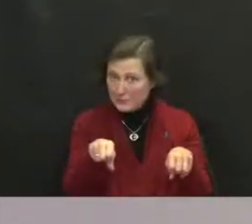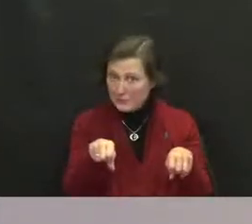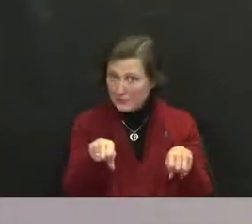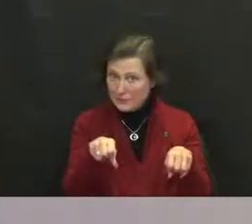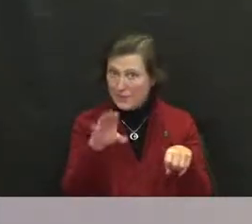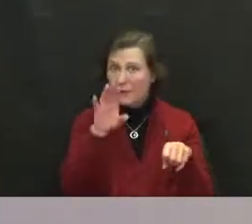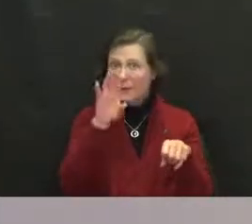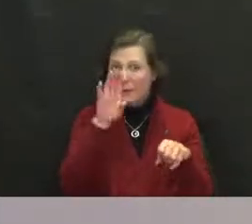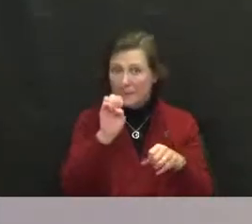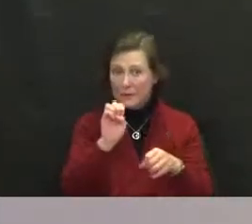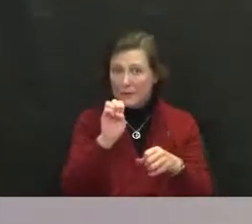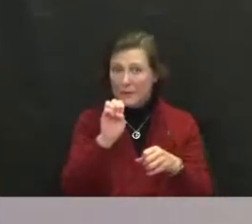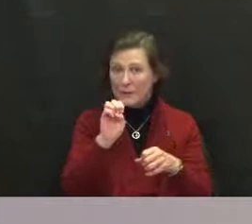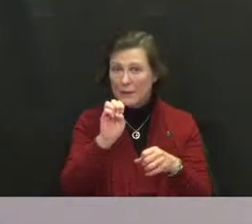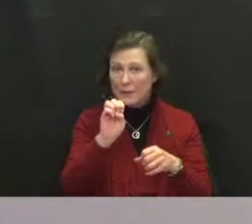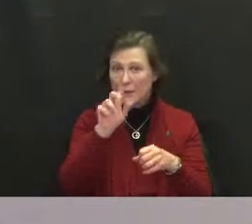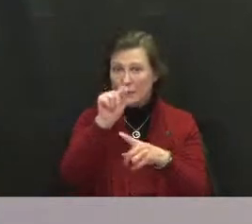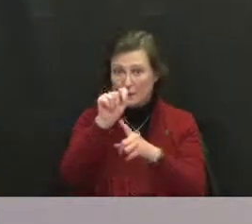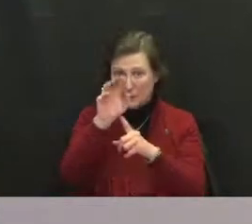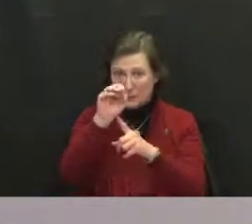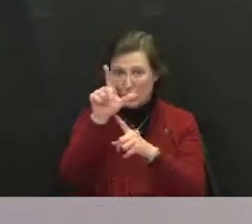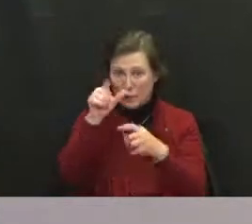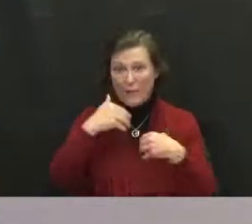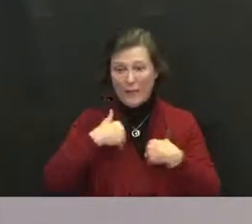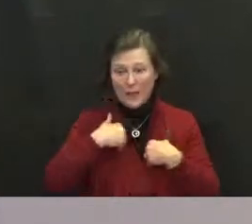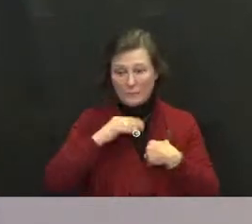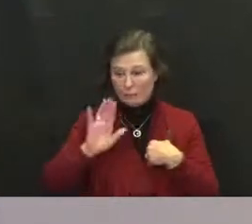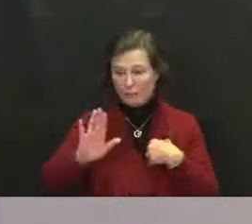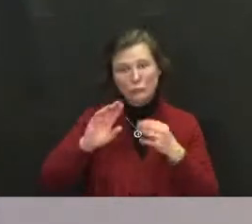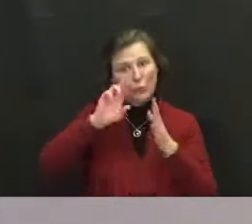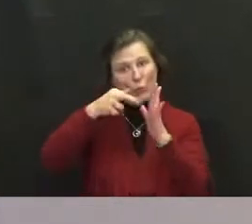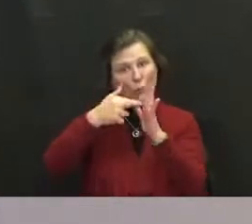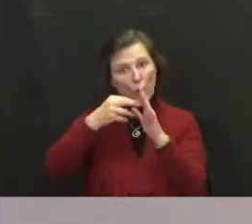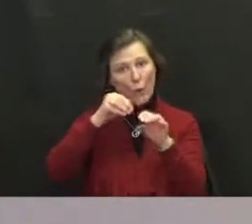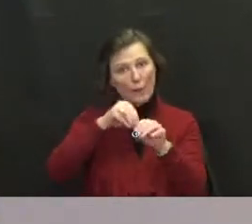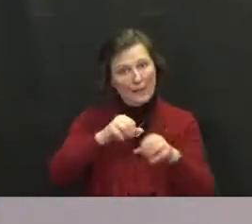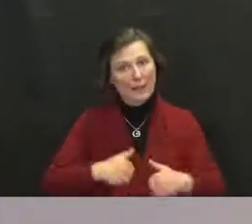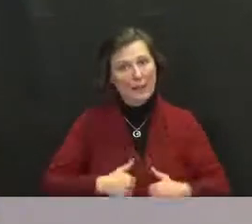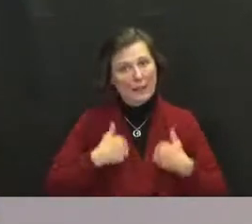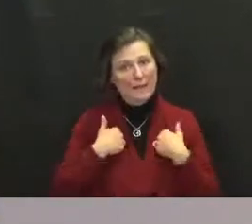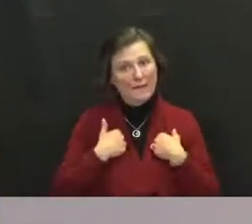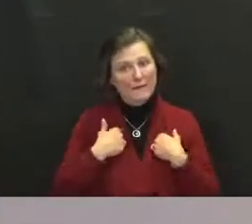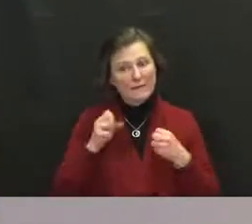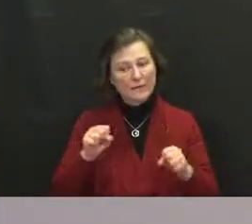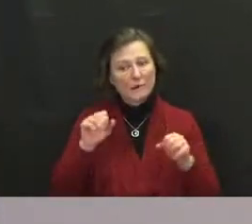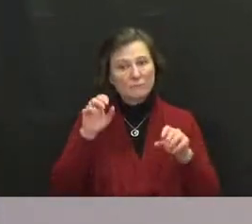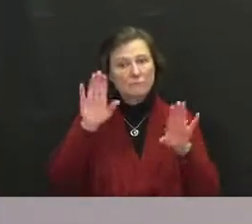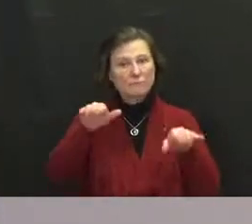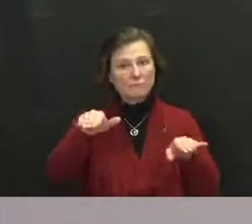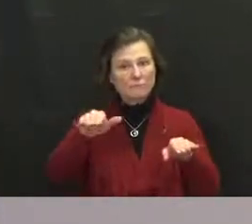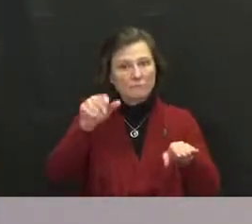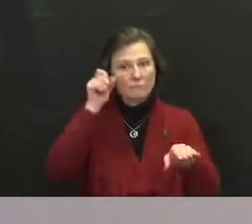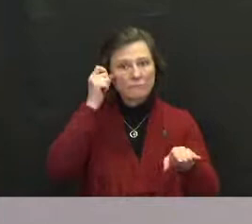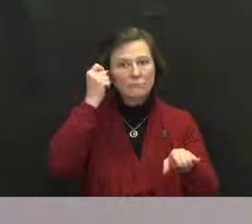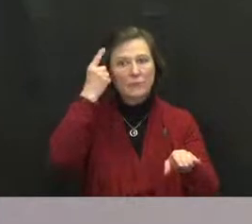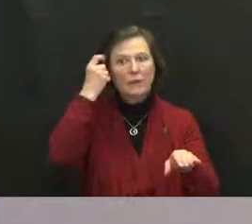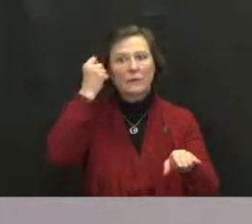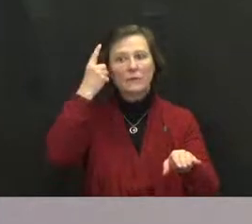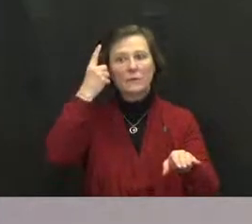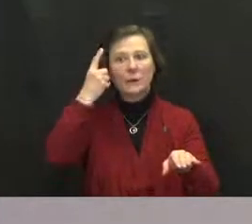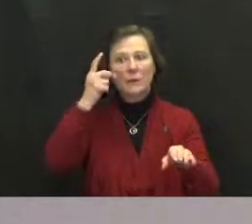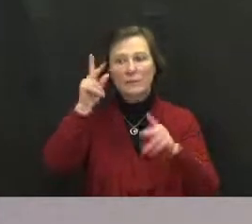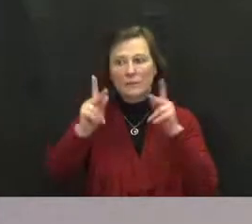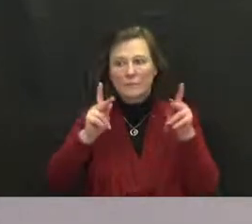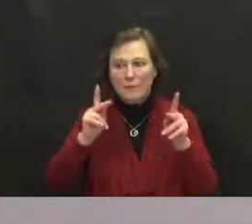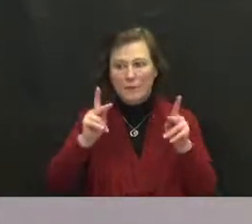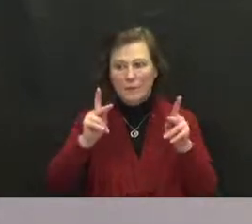a tool that has its role in life. It can awaken people to a wrong, a transgression,